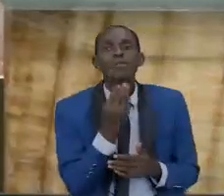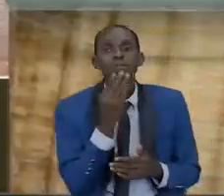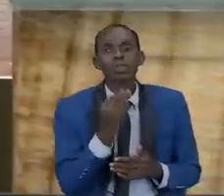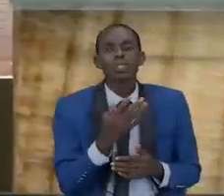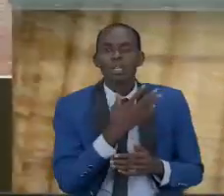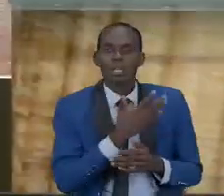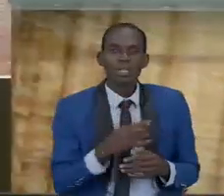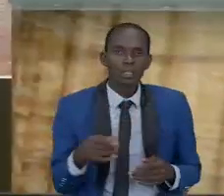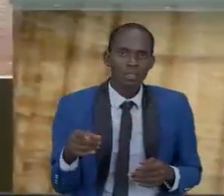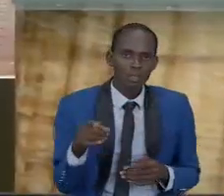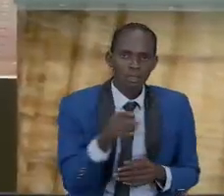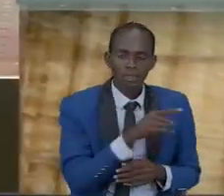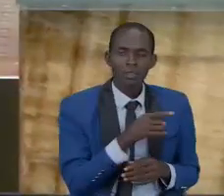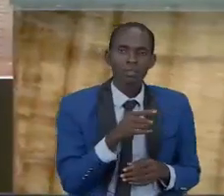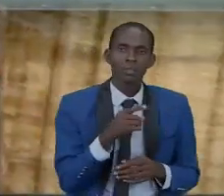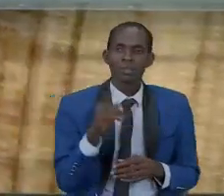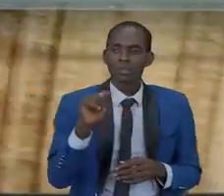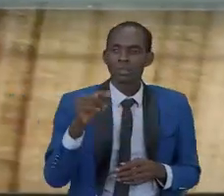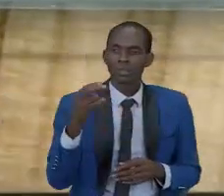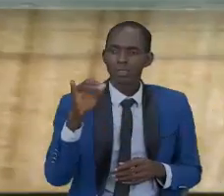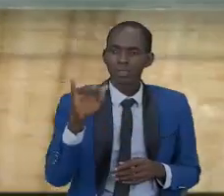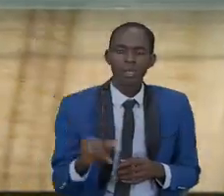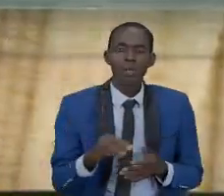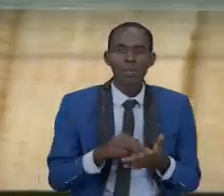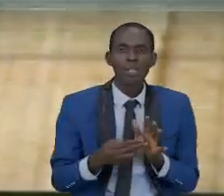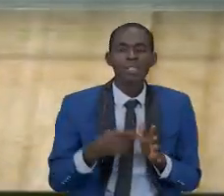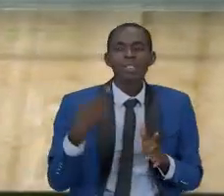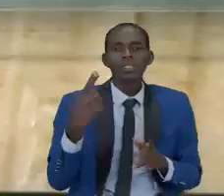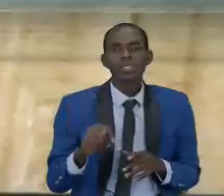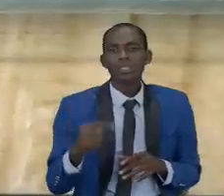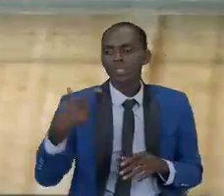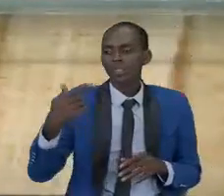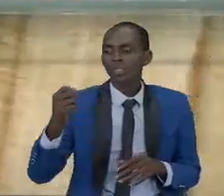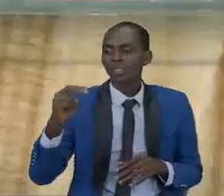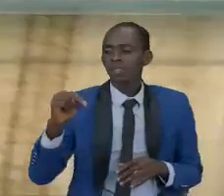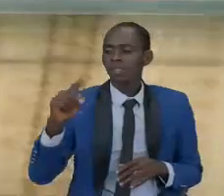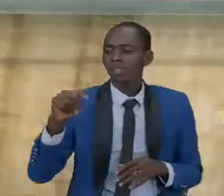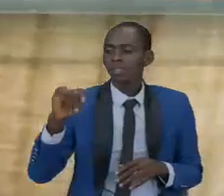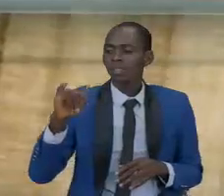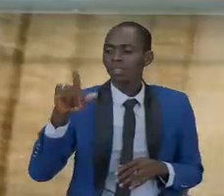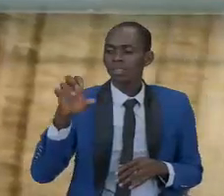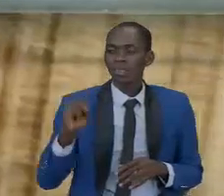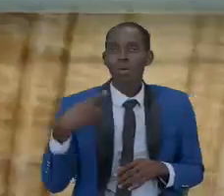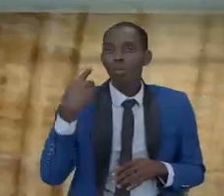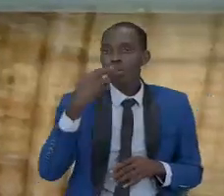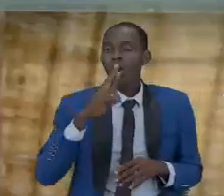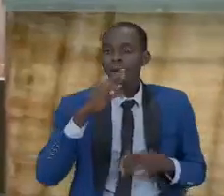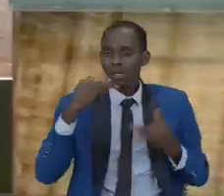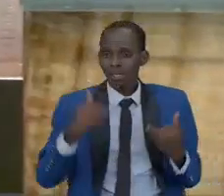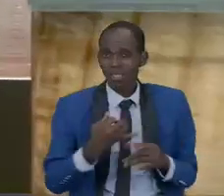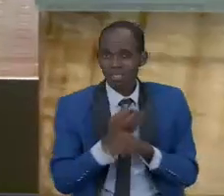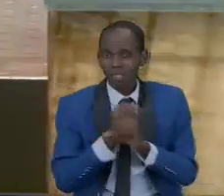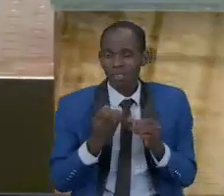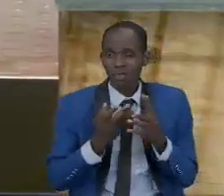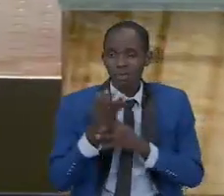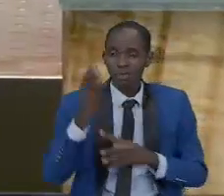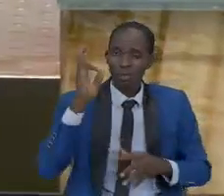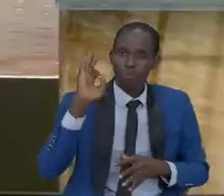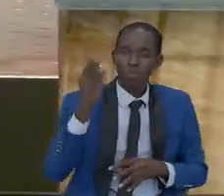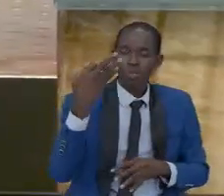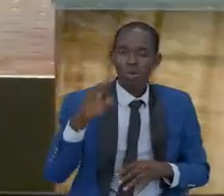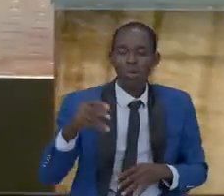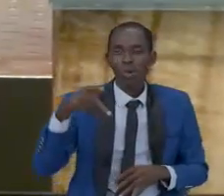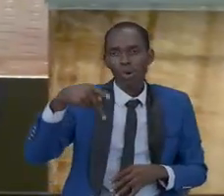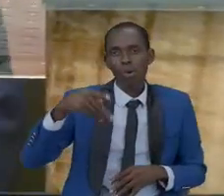referred to the Gentiles the Gentiles who have been saved through the ministry of Paul and Barnabas and they came